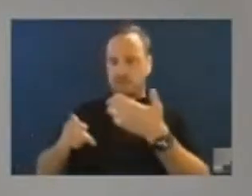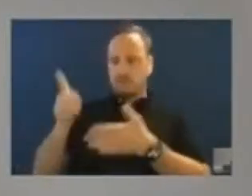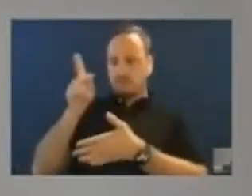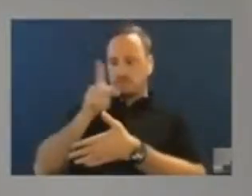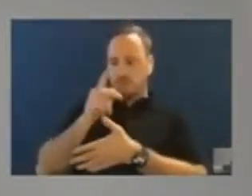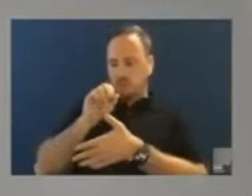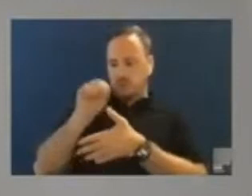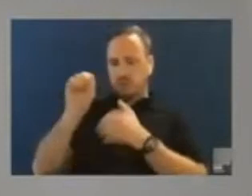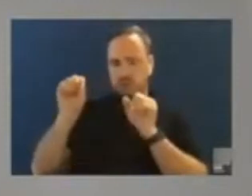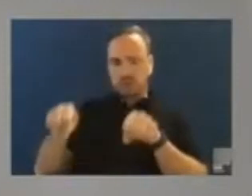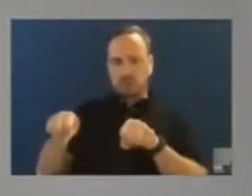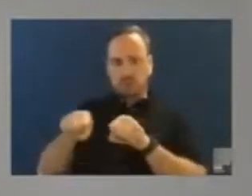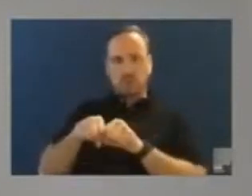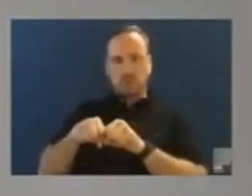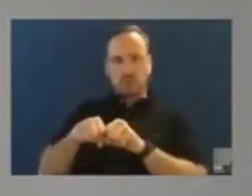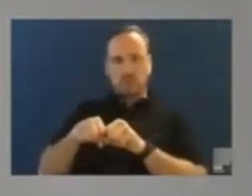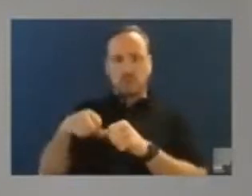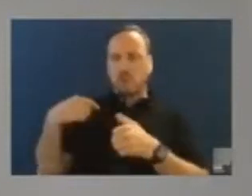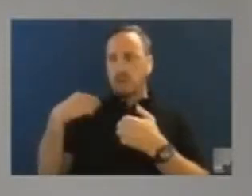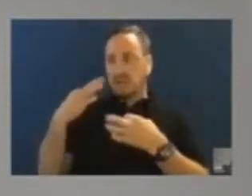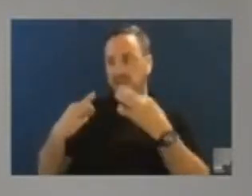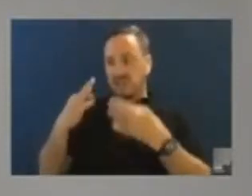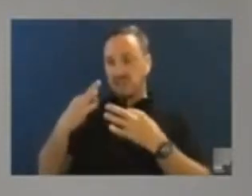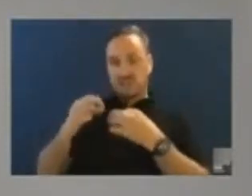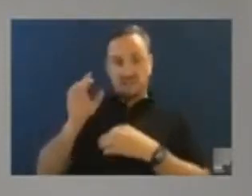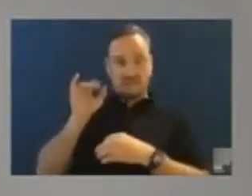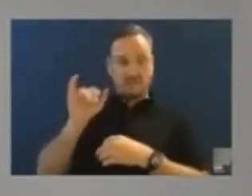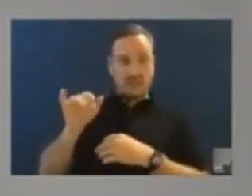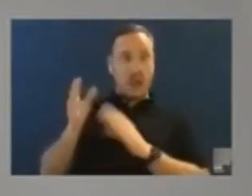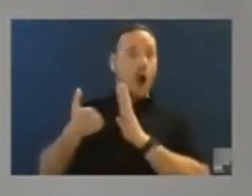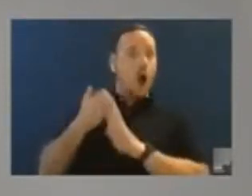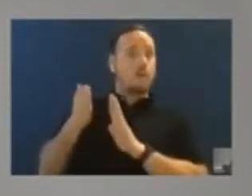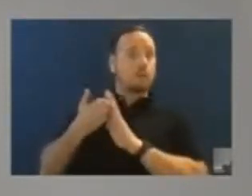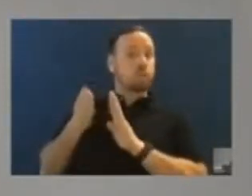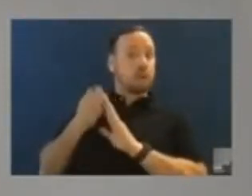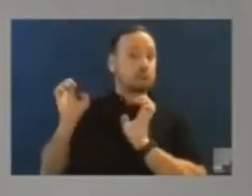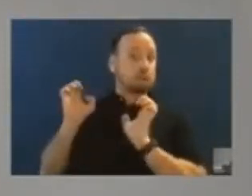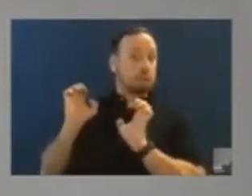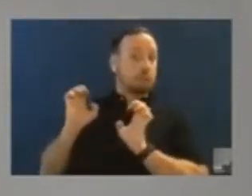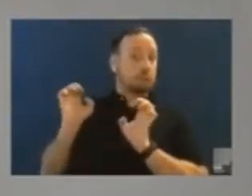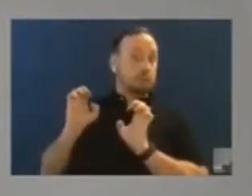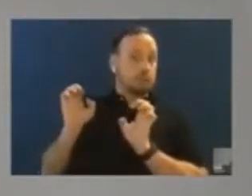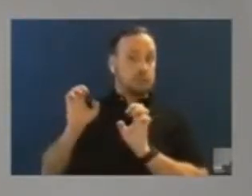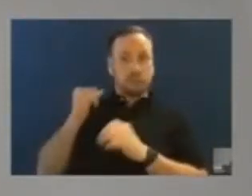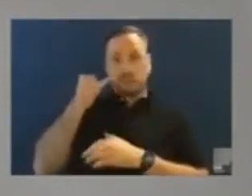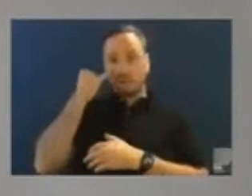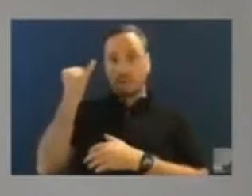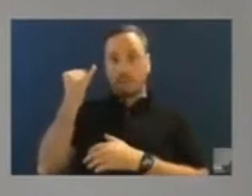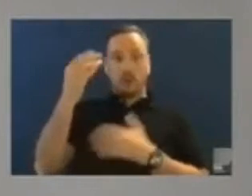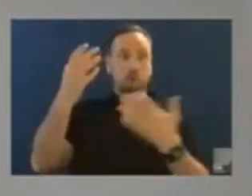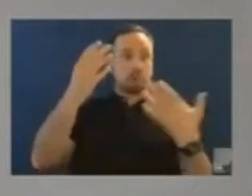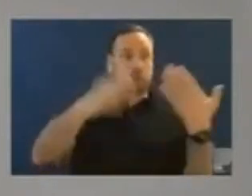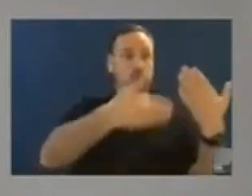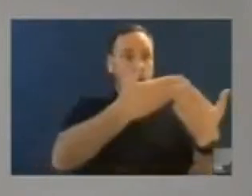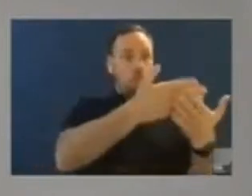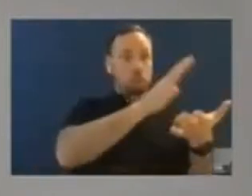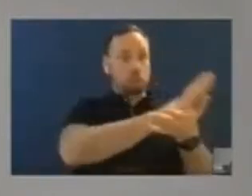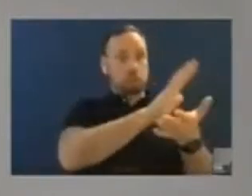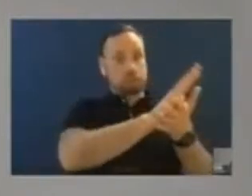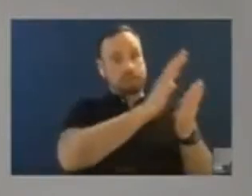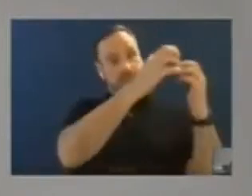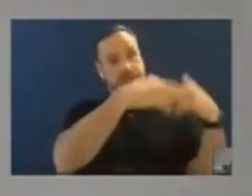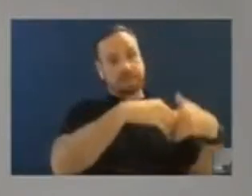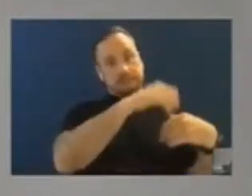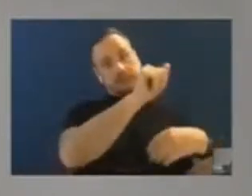what we call an operational emergency. For instance, if we've got an entire school without air conditioning, that's an operational